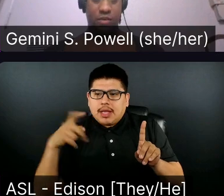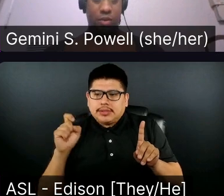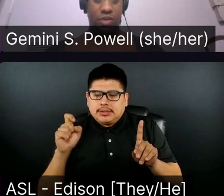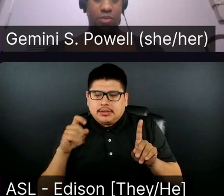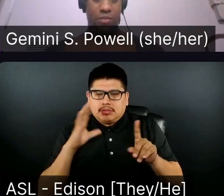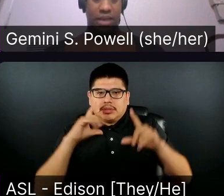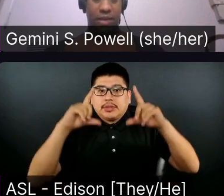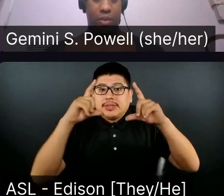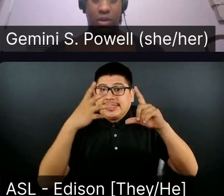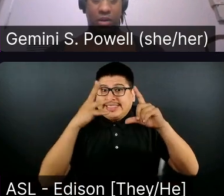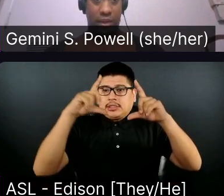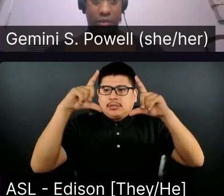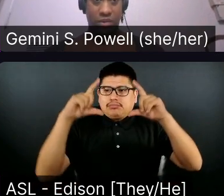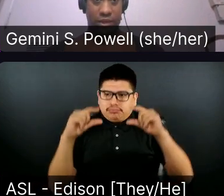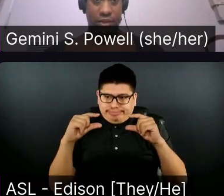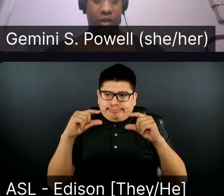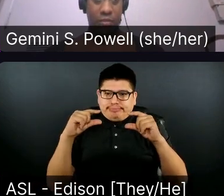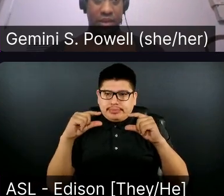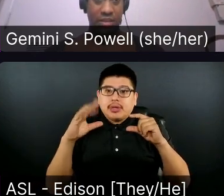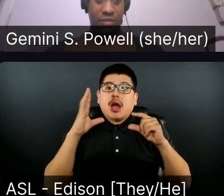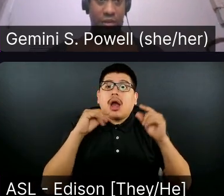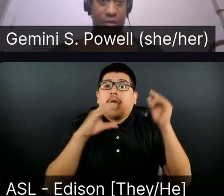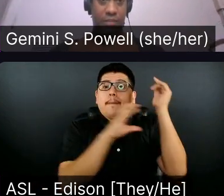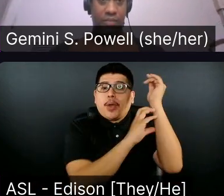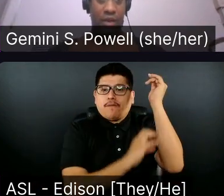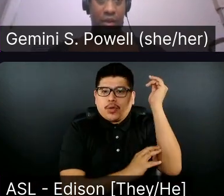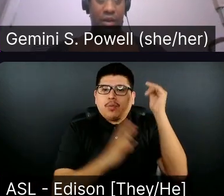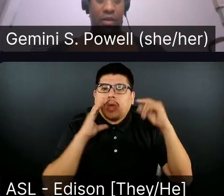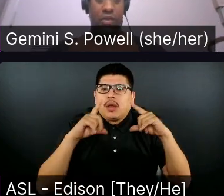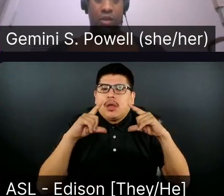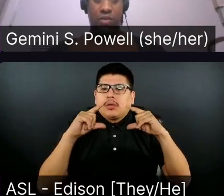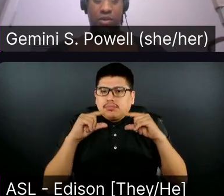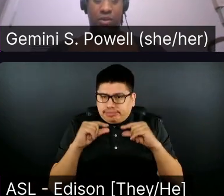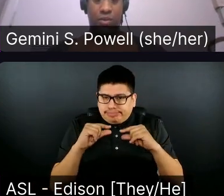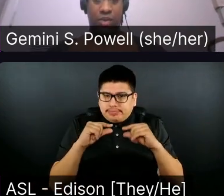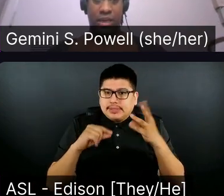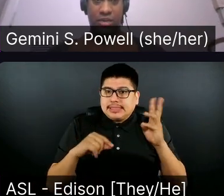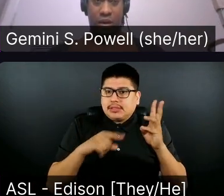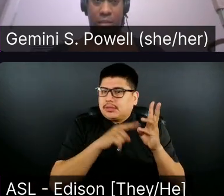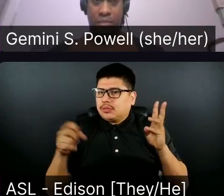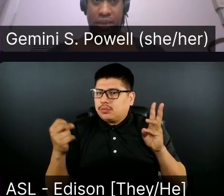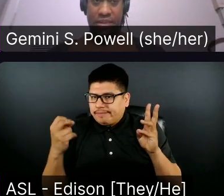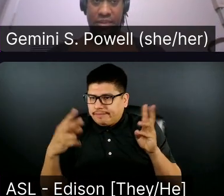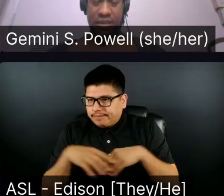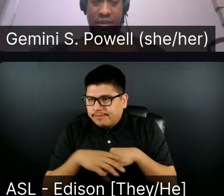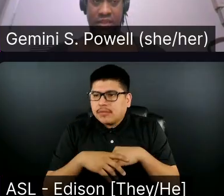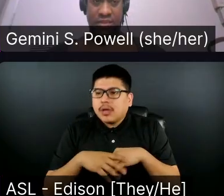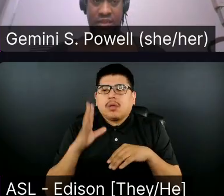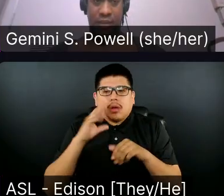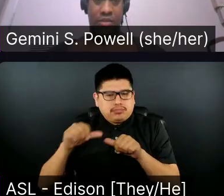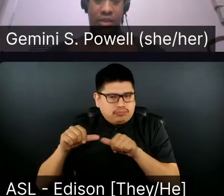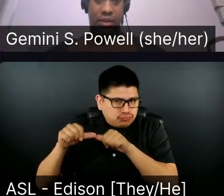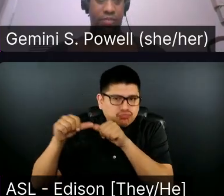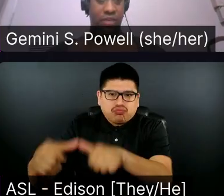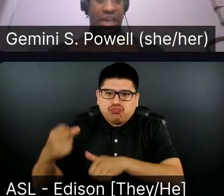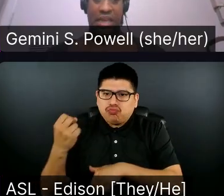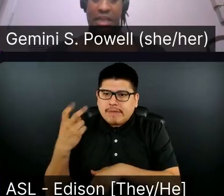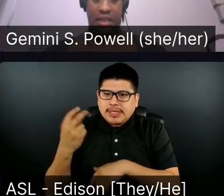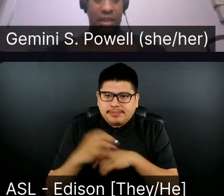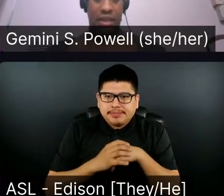which, of course, with bang important, it will stay 12px forever. Those two things are basically the same